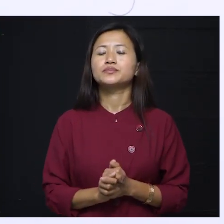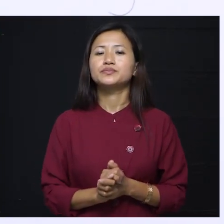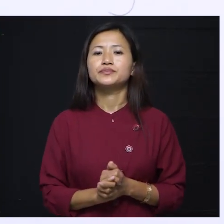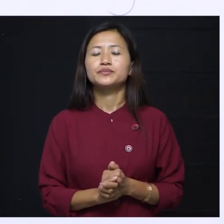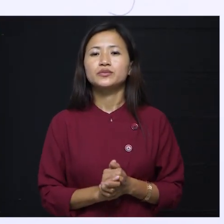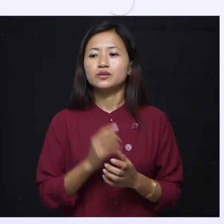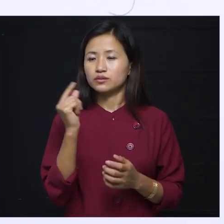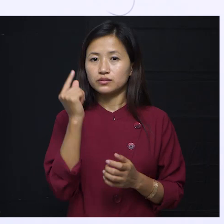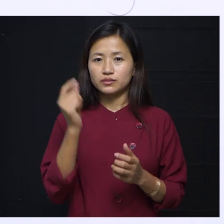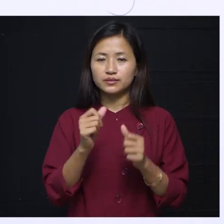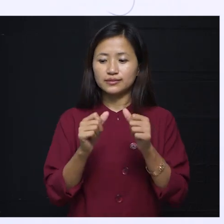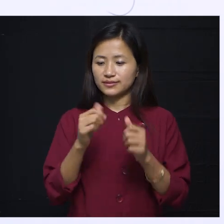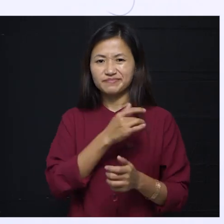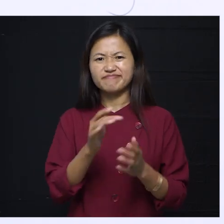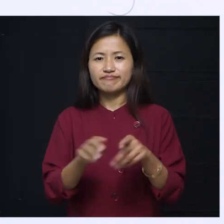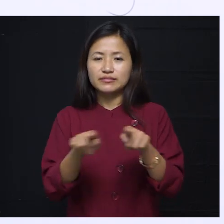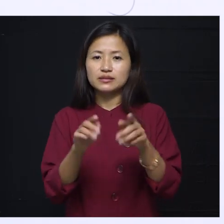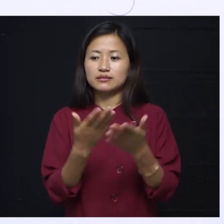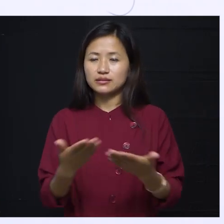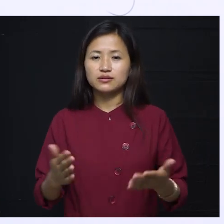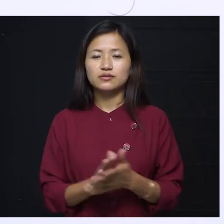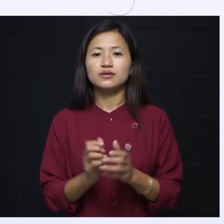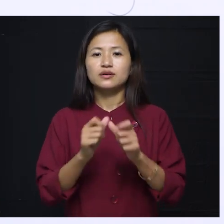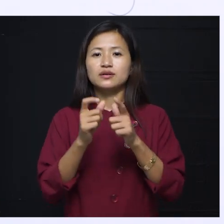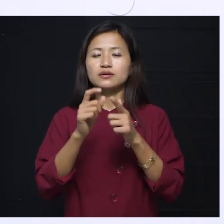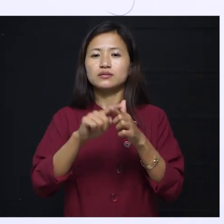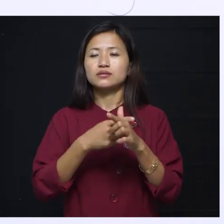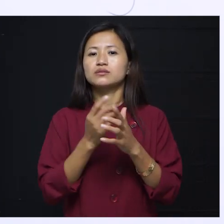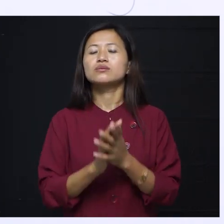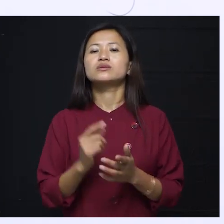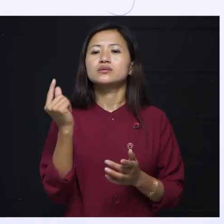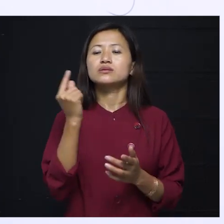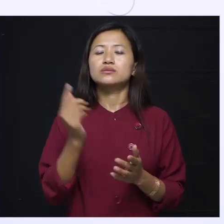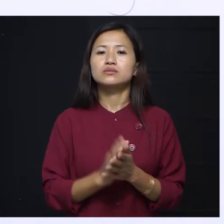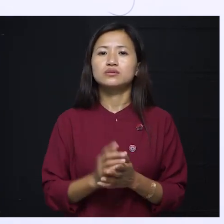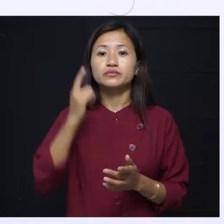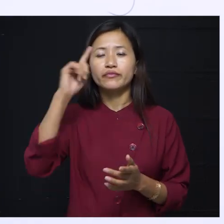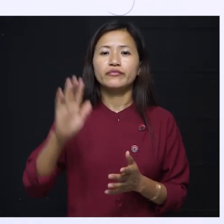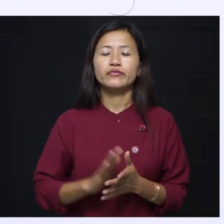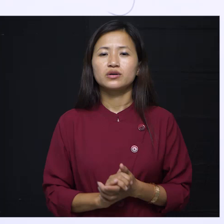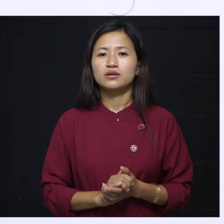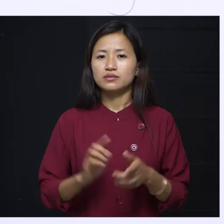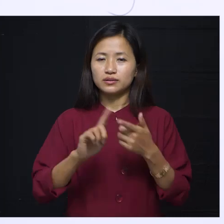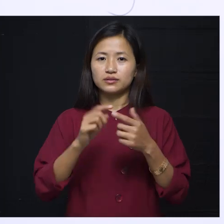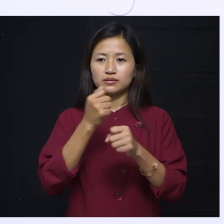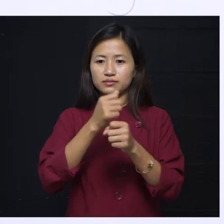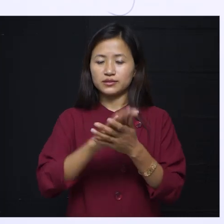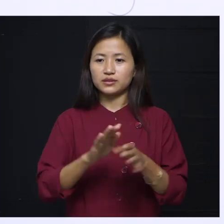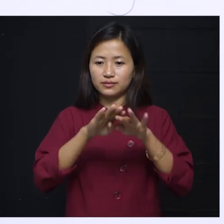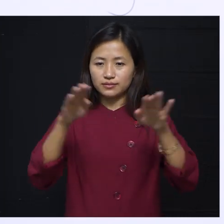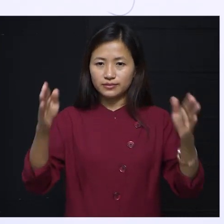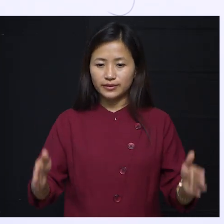use these kind of adjectives. Why? In order to state its purpose. What is the bag used for? You know, take the example of the desk that